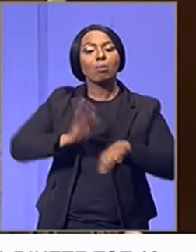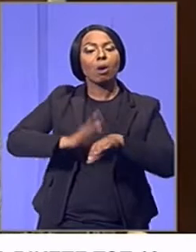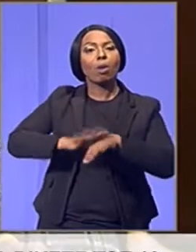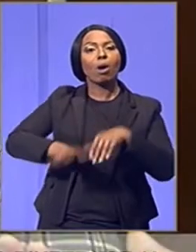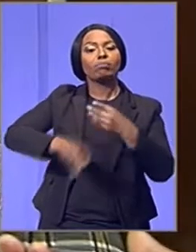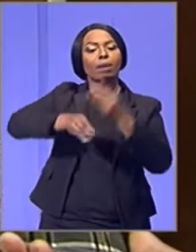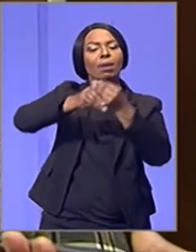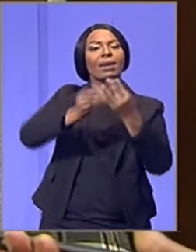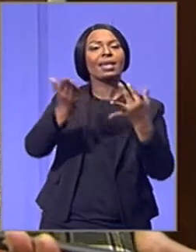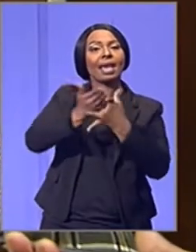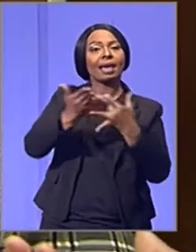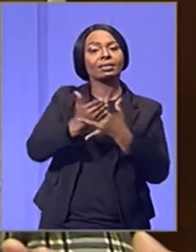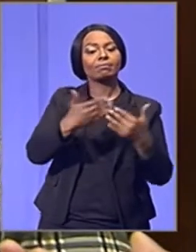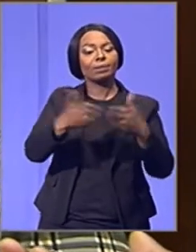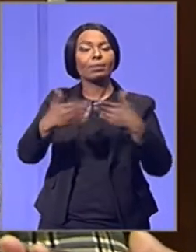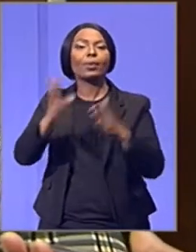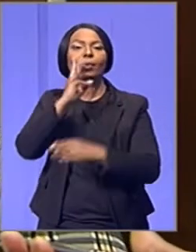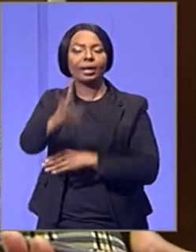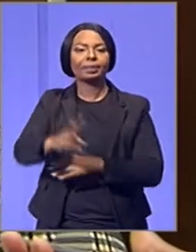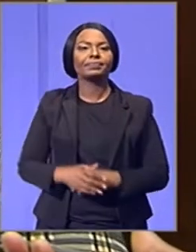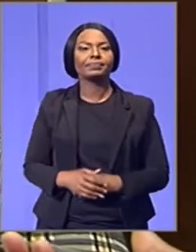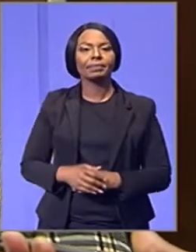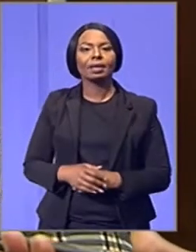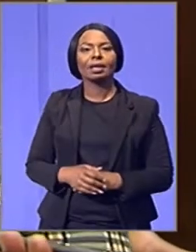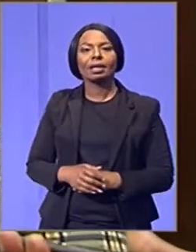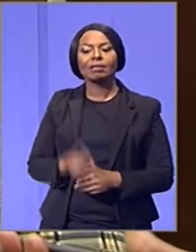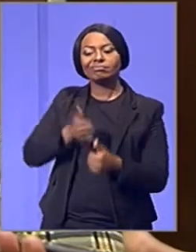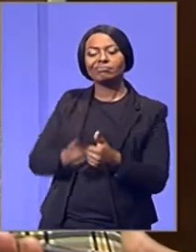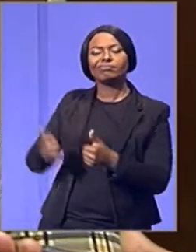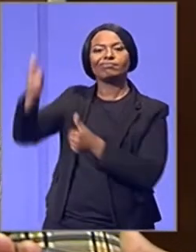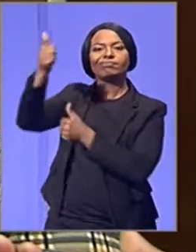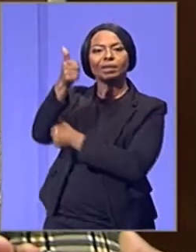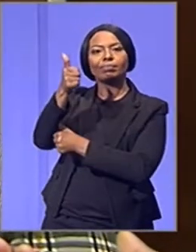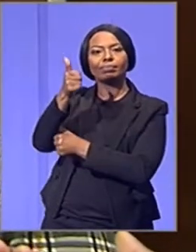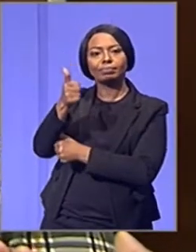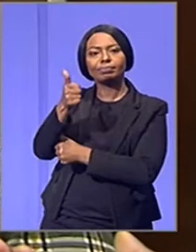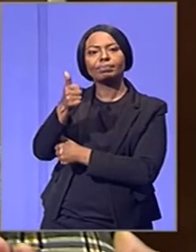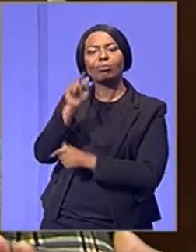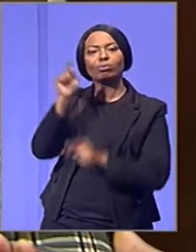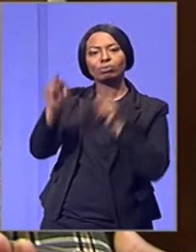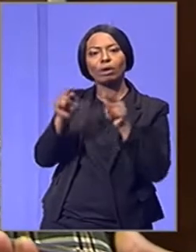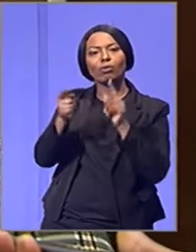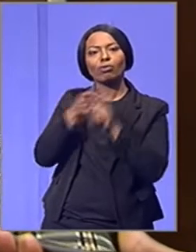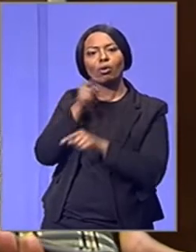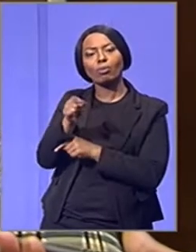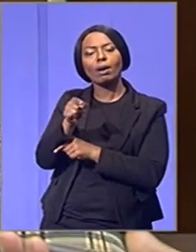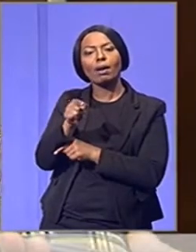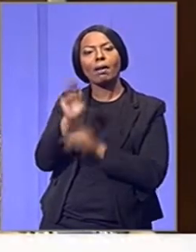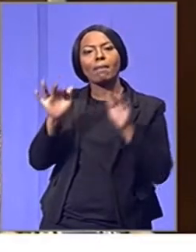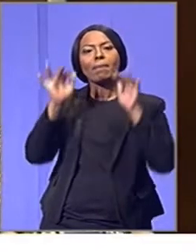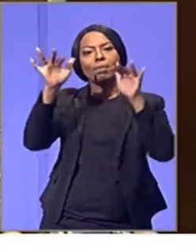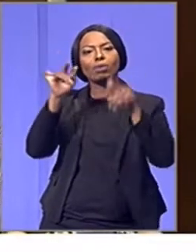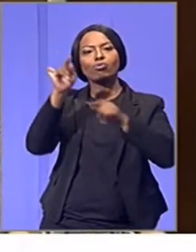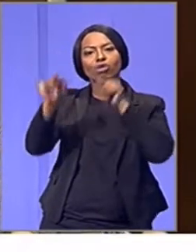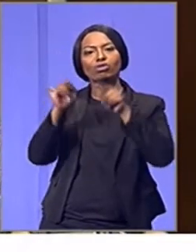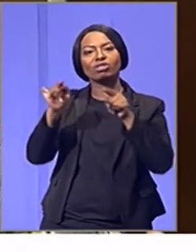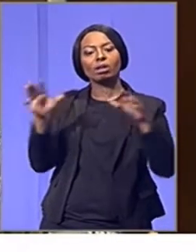prosecutor here received an instruction from the Office of the Director of Public Prosecutions